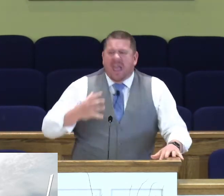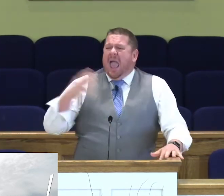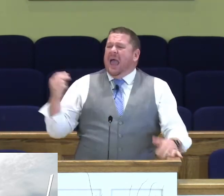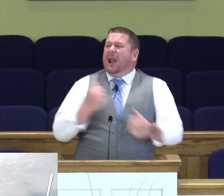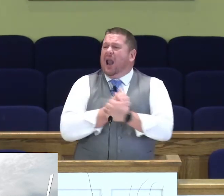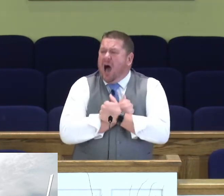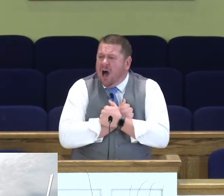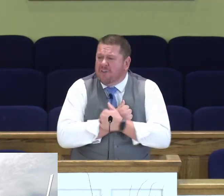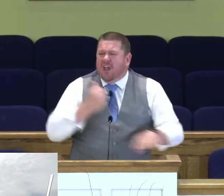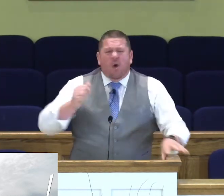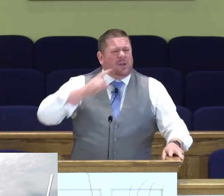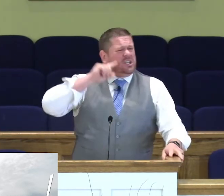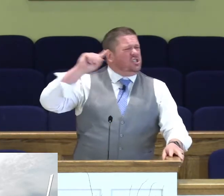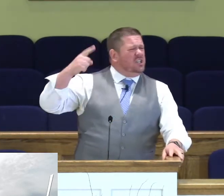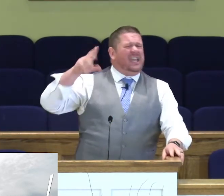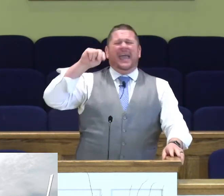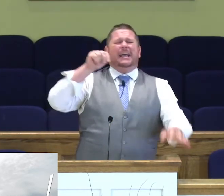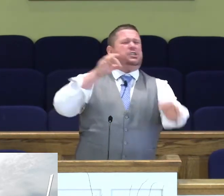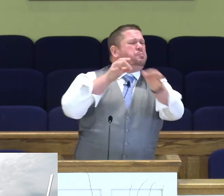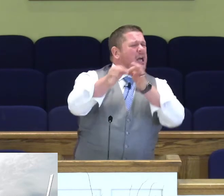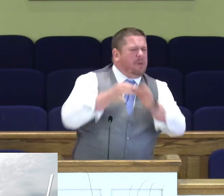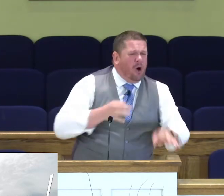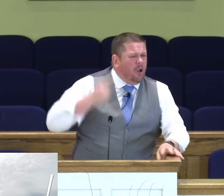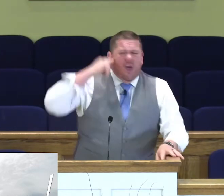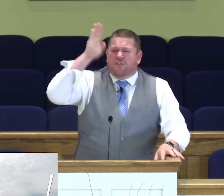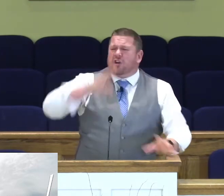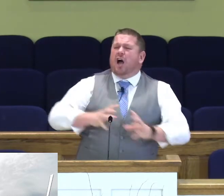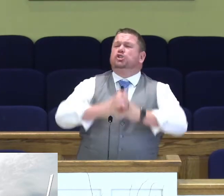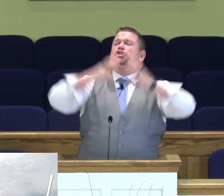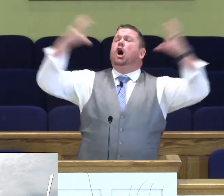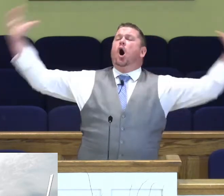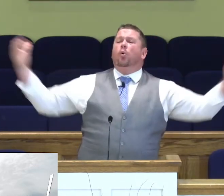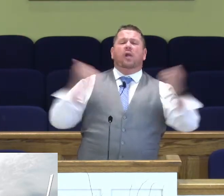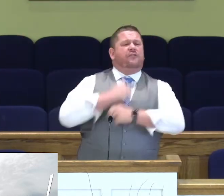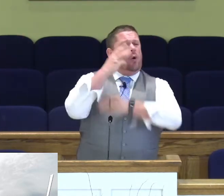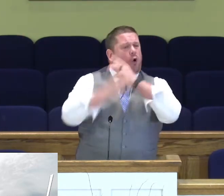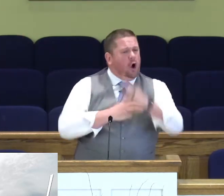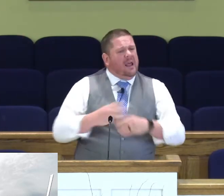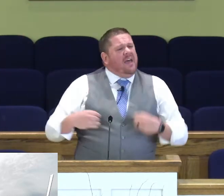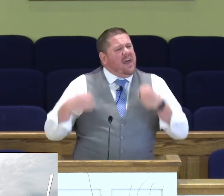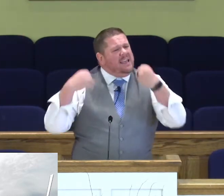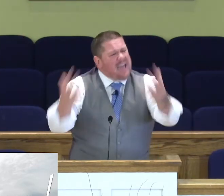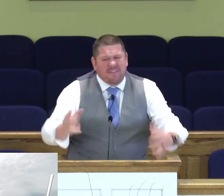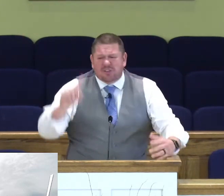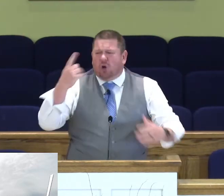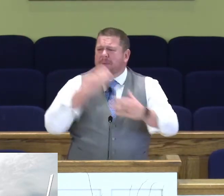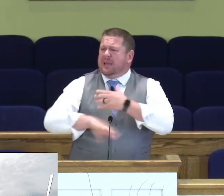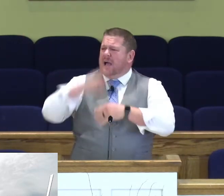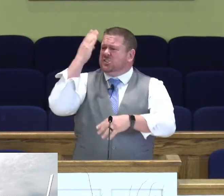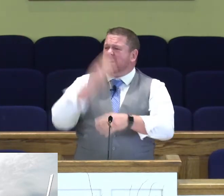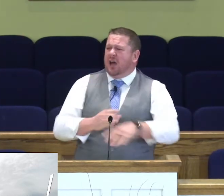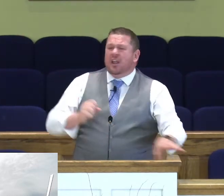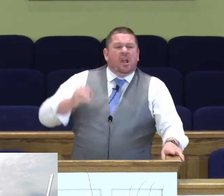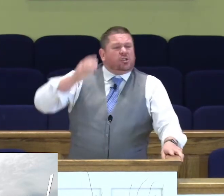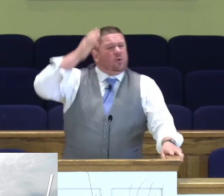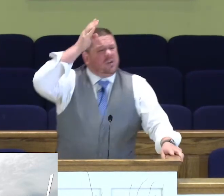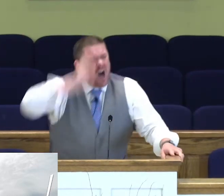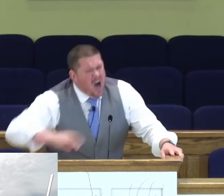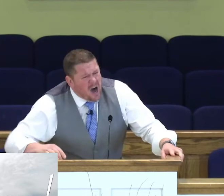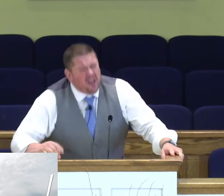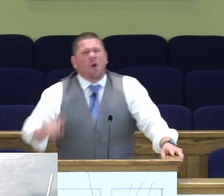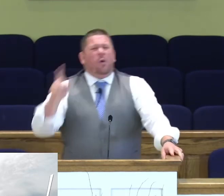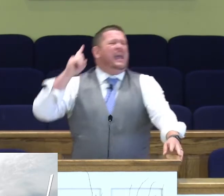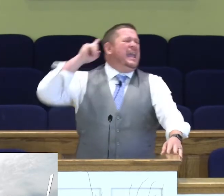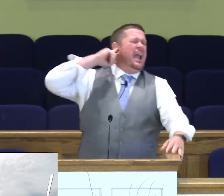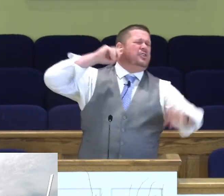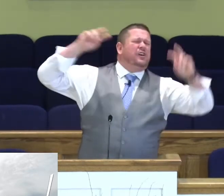deserve, and love, which is just inexplicable, for God so loved the world that He gave His only begotten Son. So